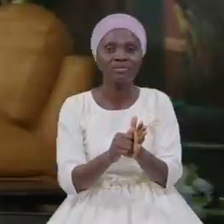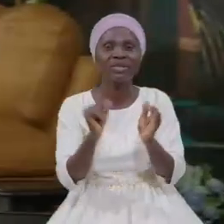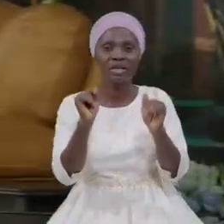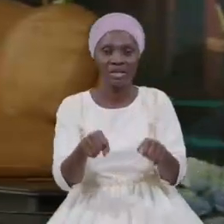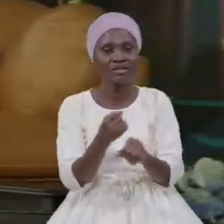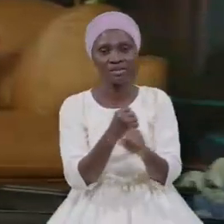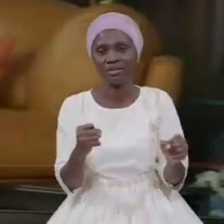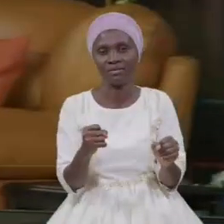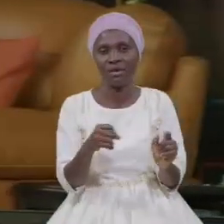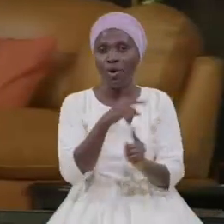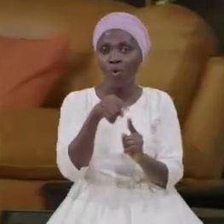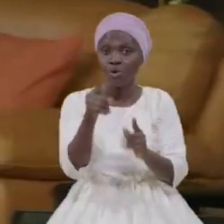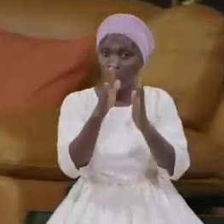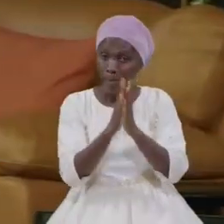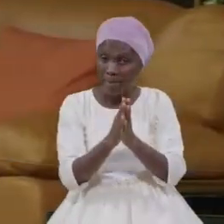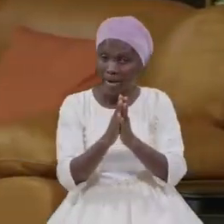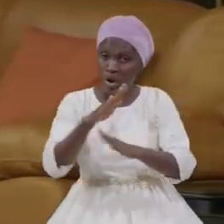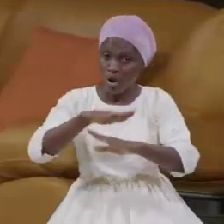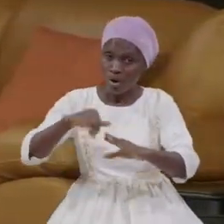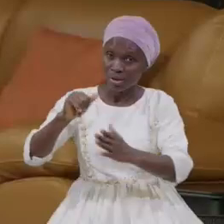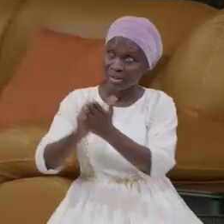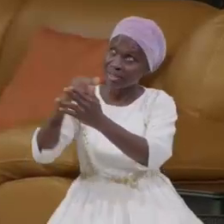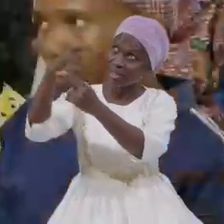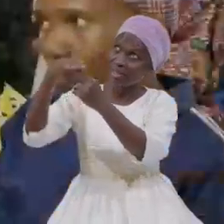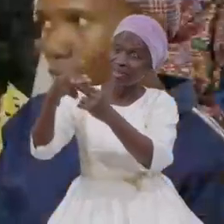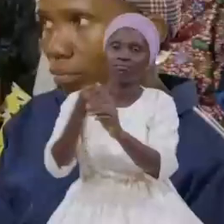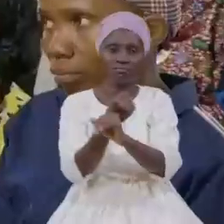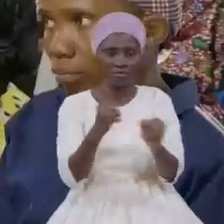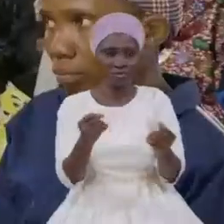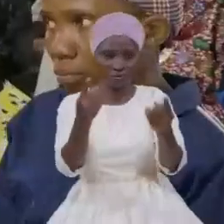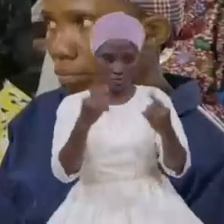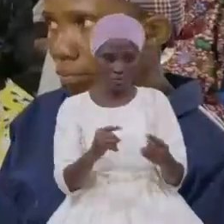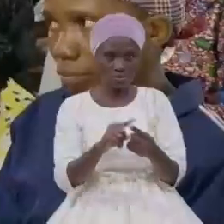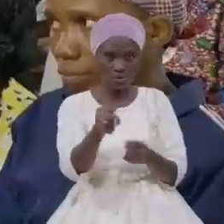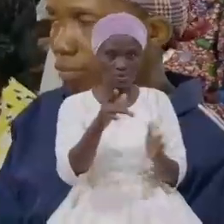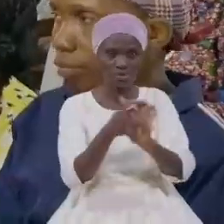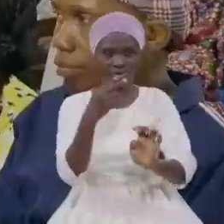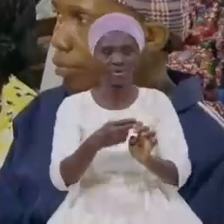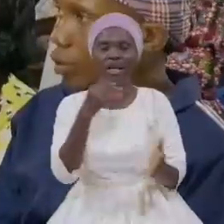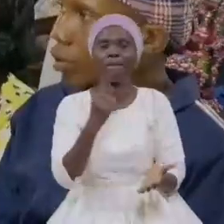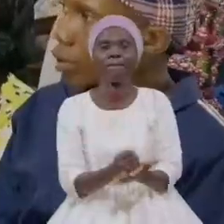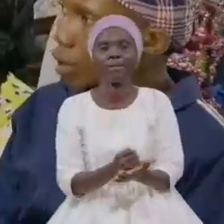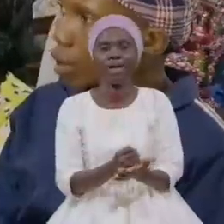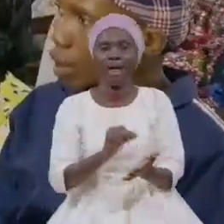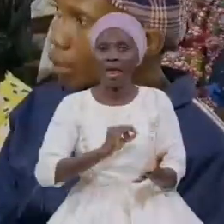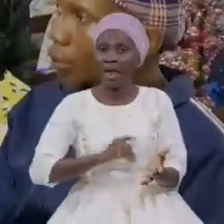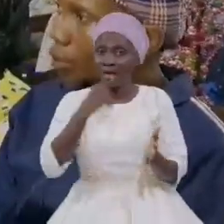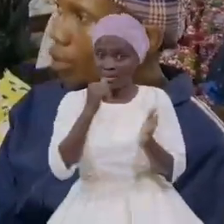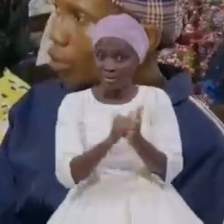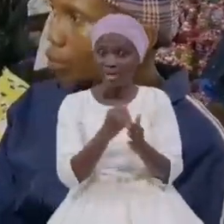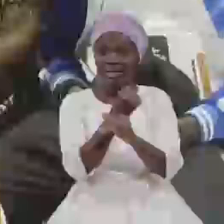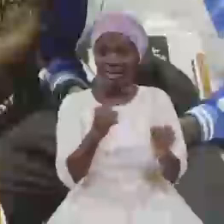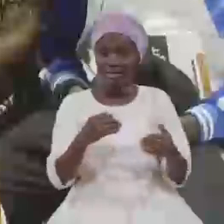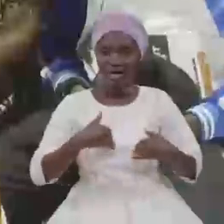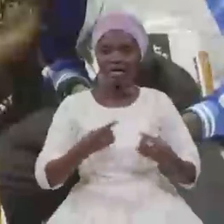upon that name, salvation has come. I said salvation has